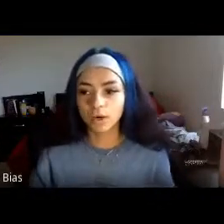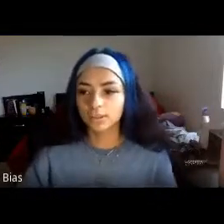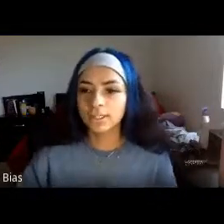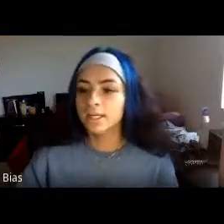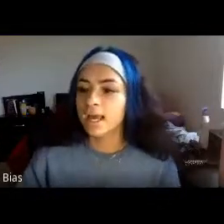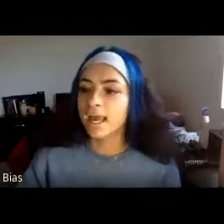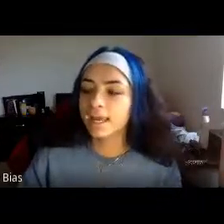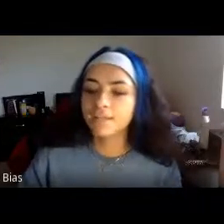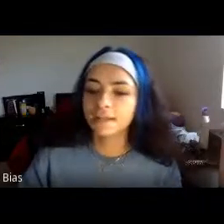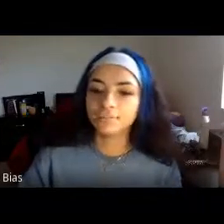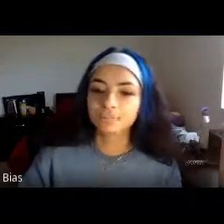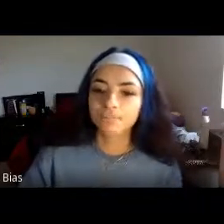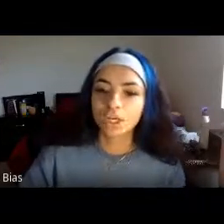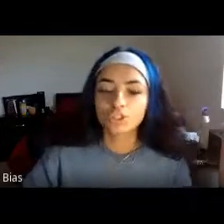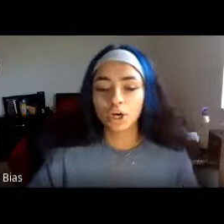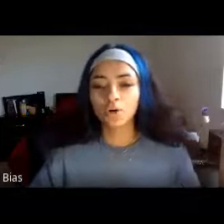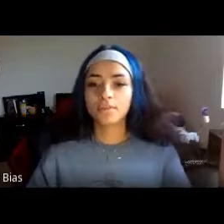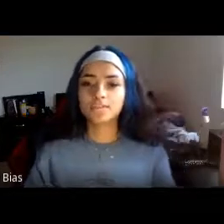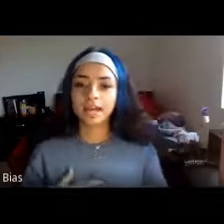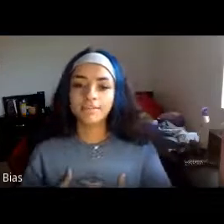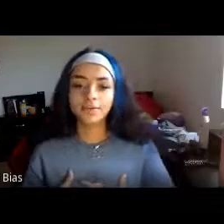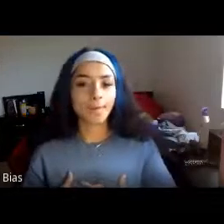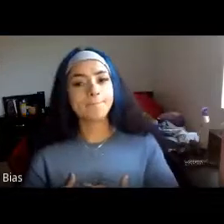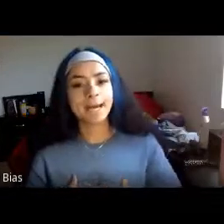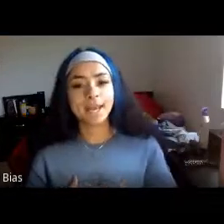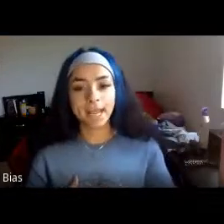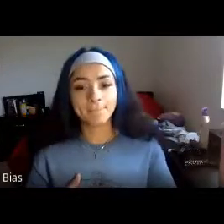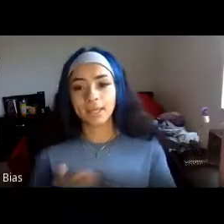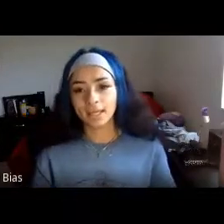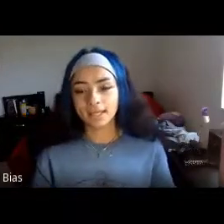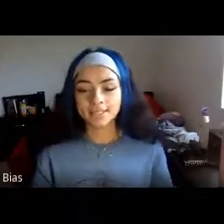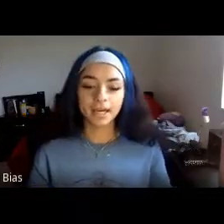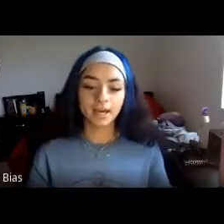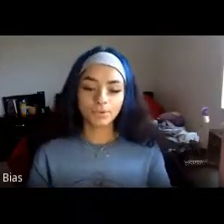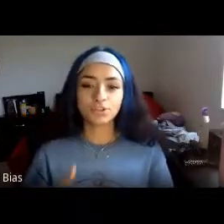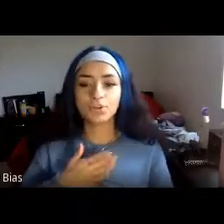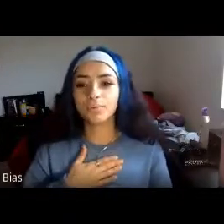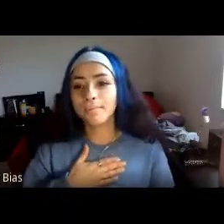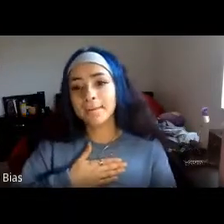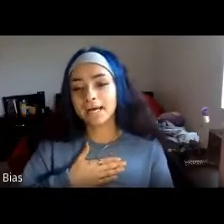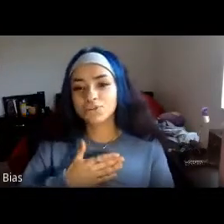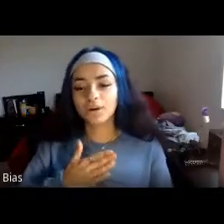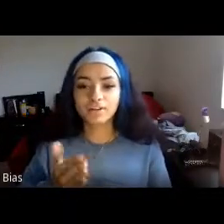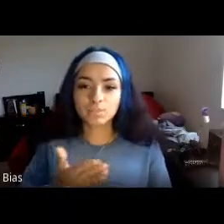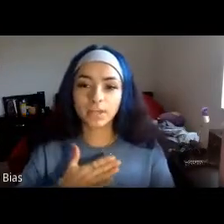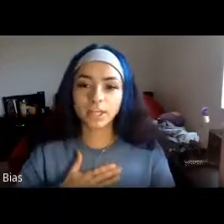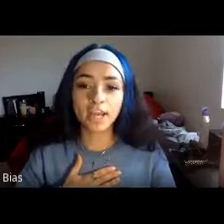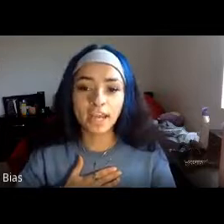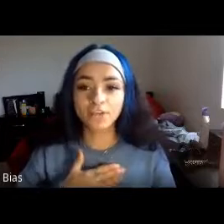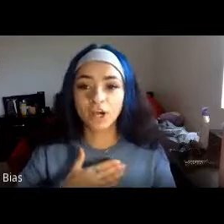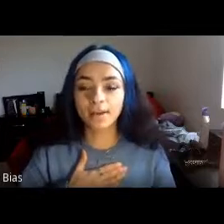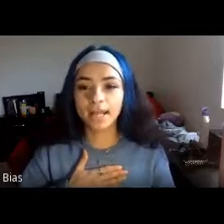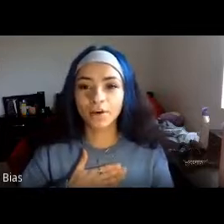as well. And so the sign for my name is you do my, so kind of just put